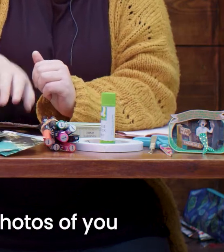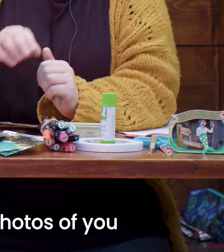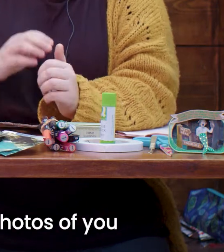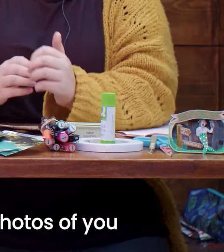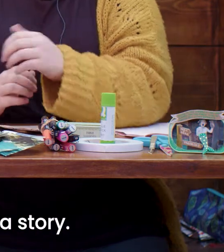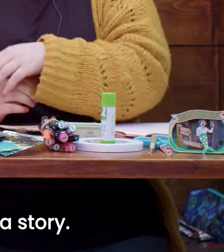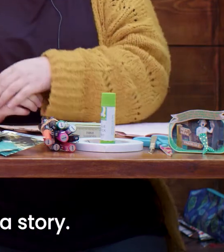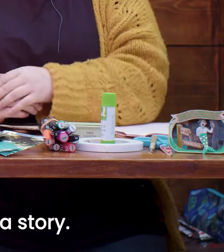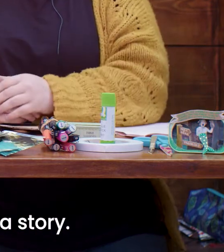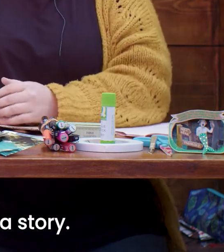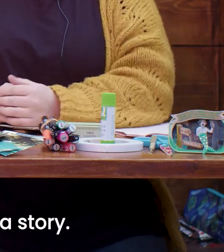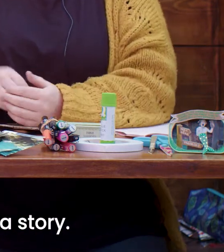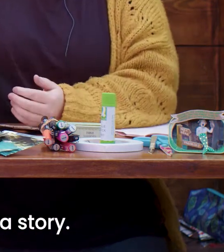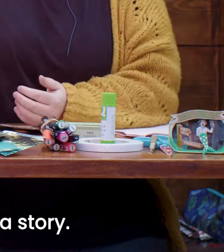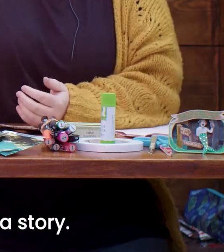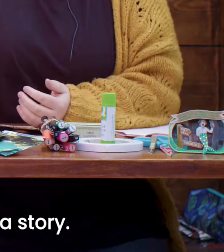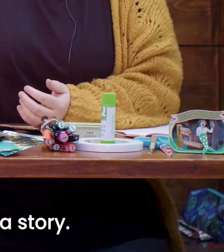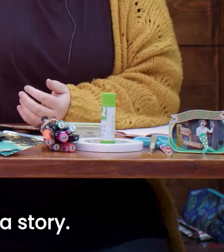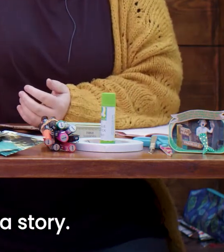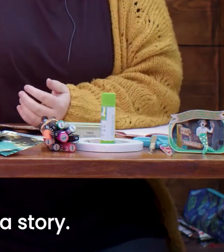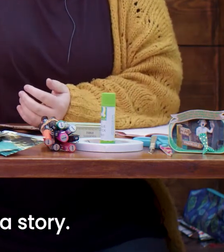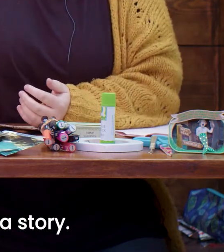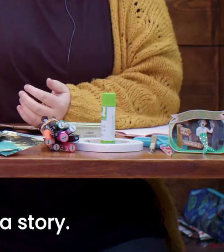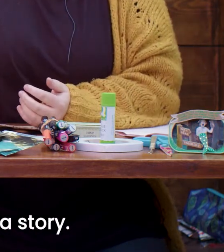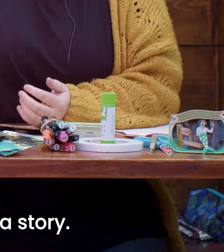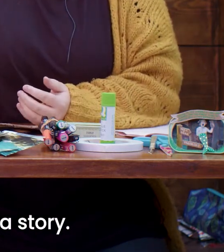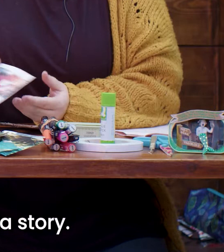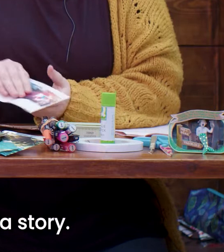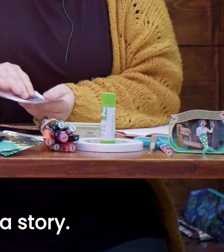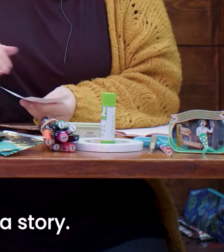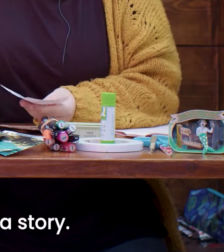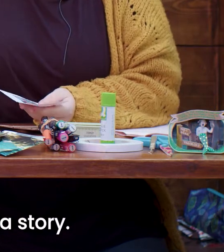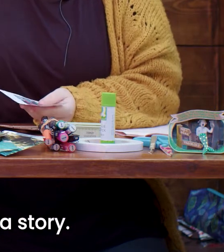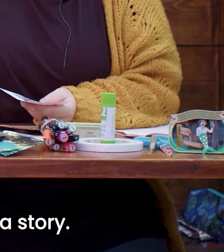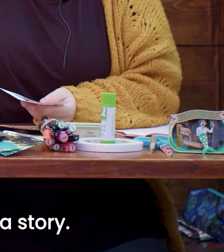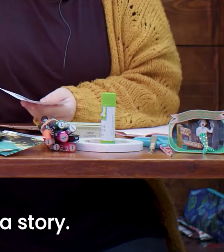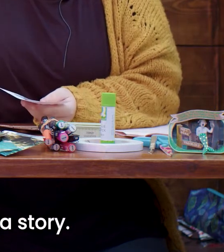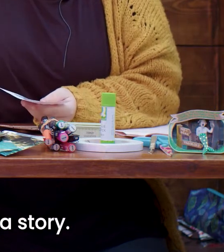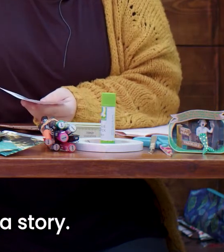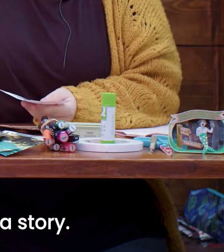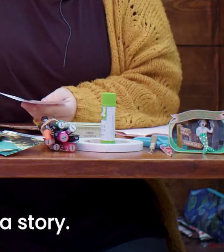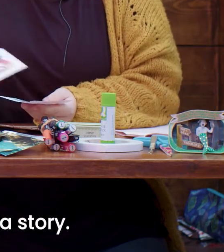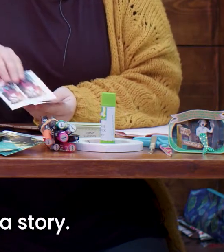collect photos of you and of your chosen place for your diorama story.